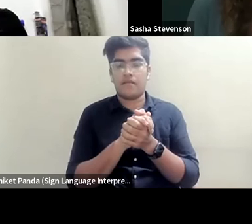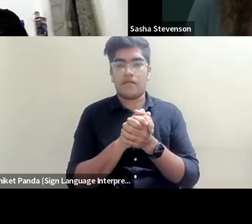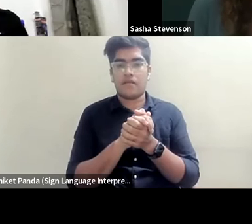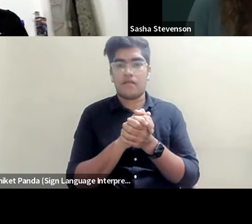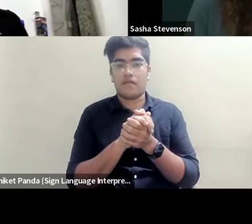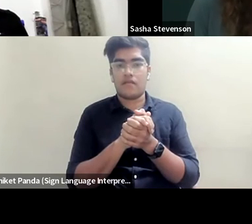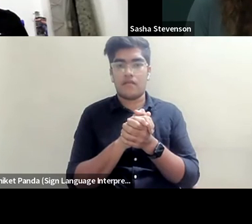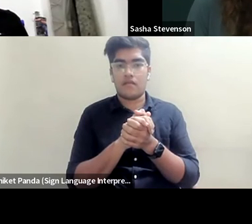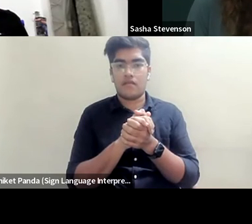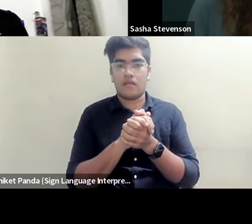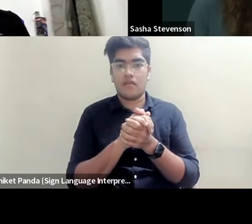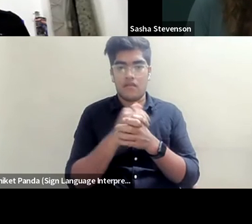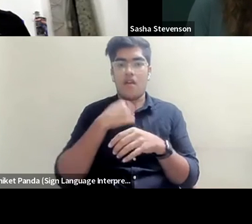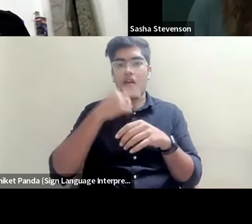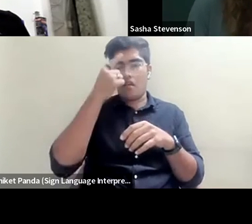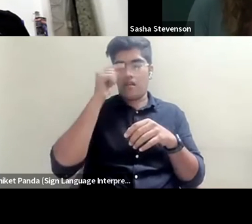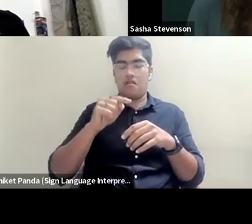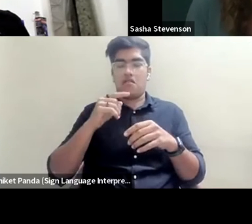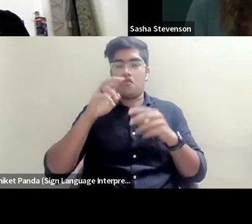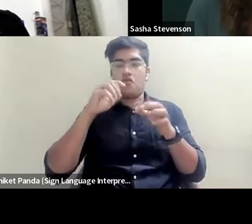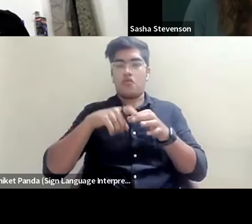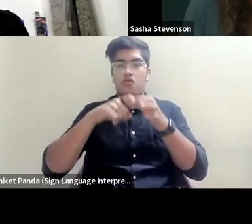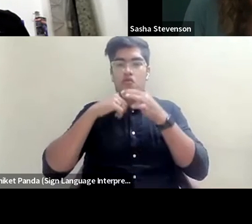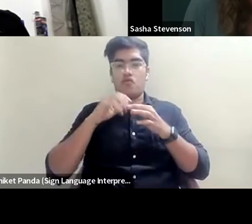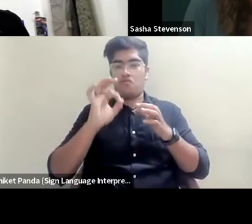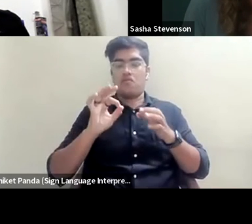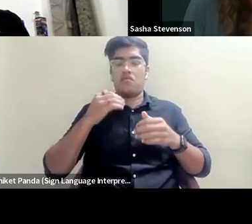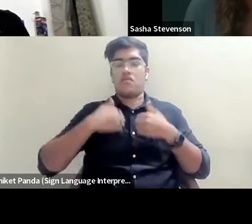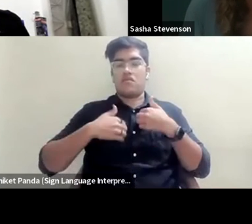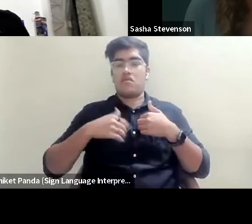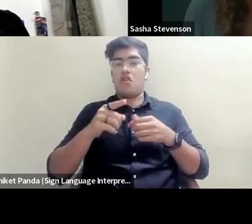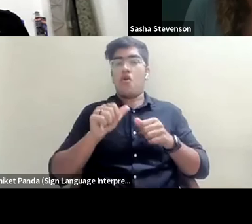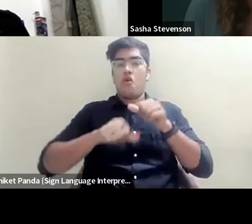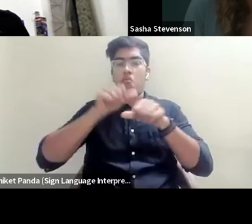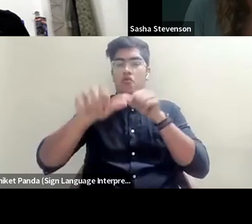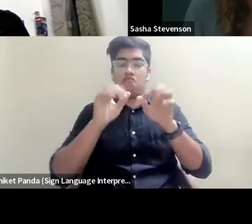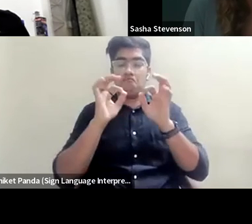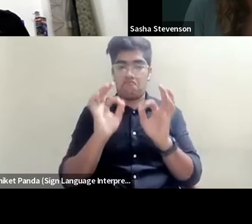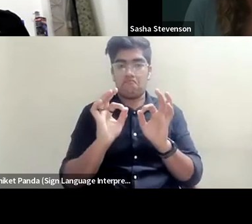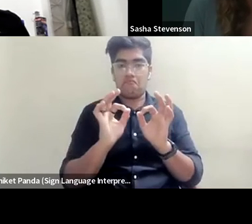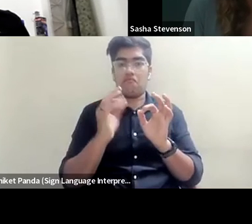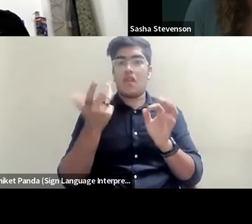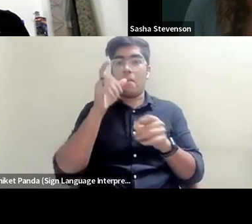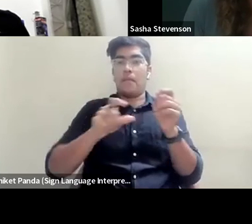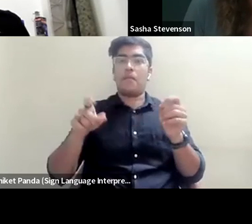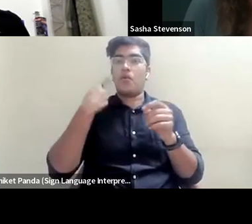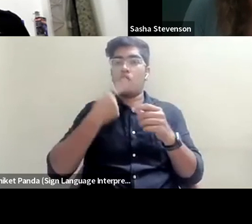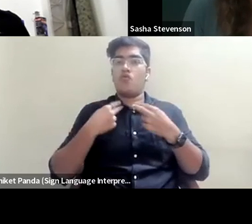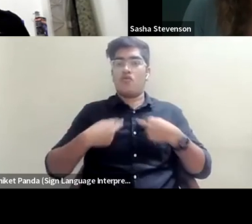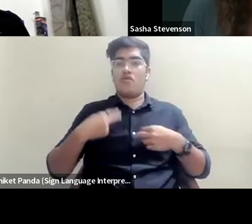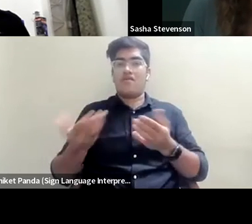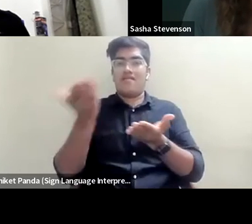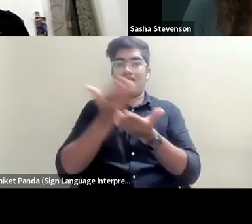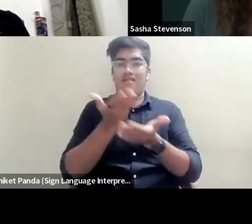So we have I think, quite an interesting process for the appointment of judges. It starts